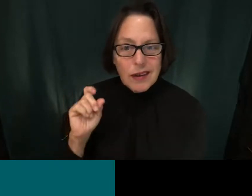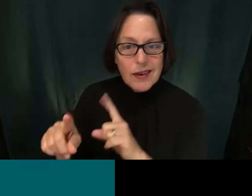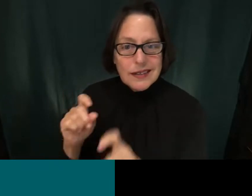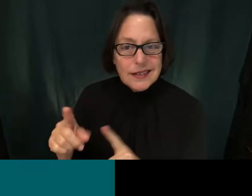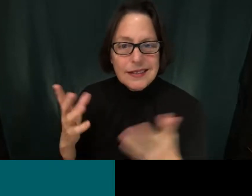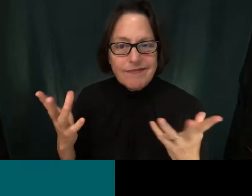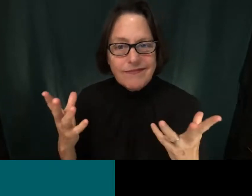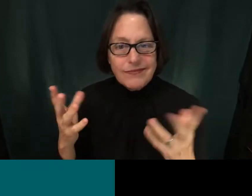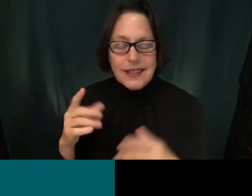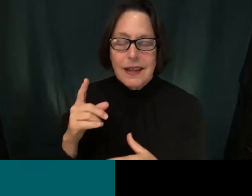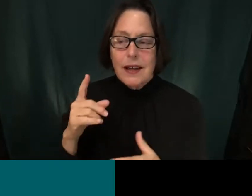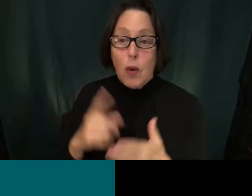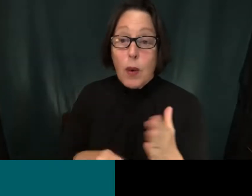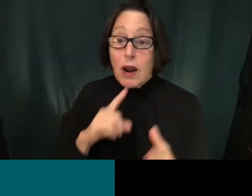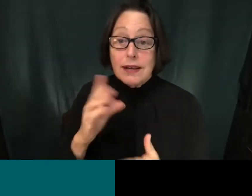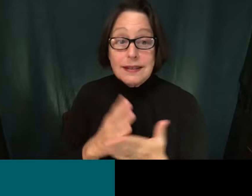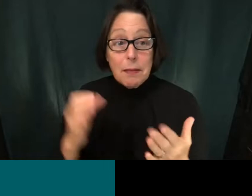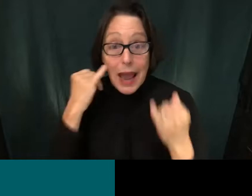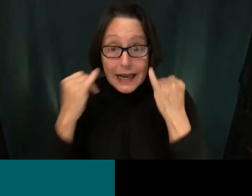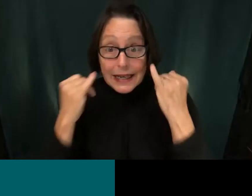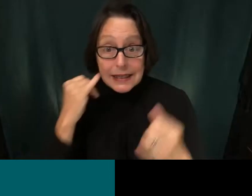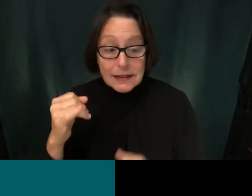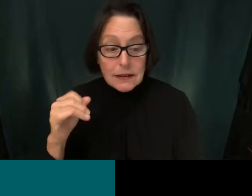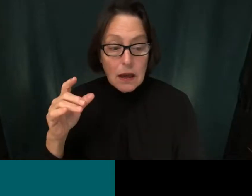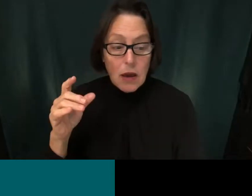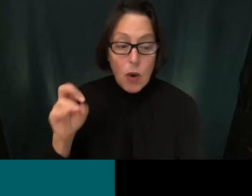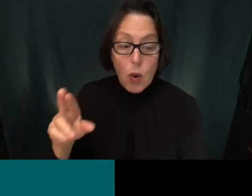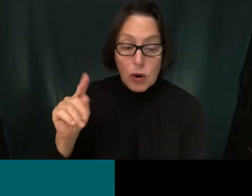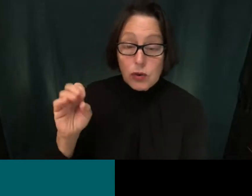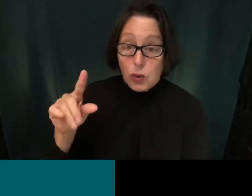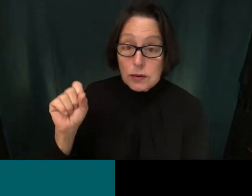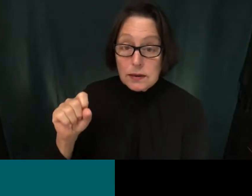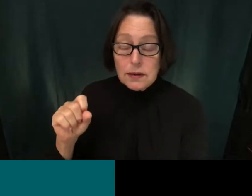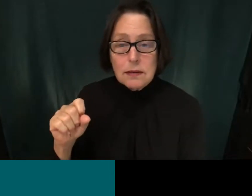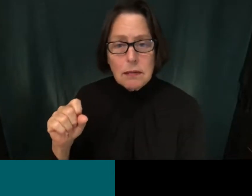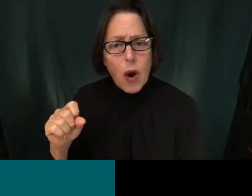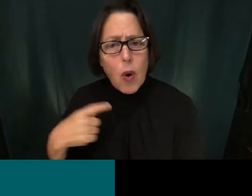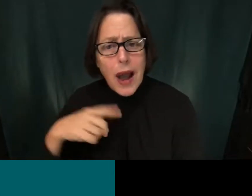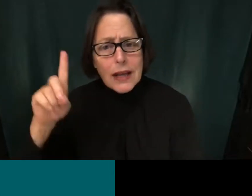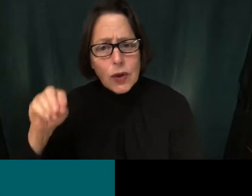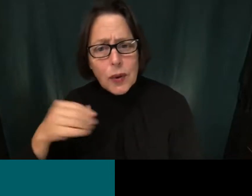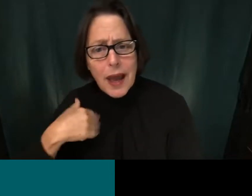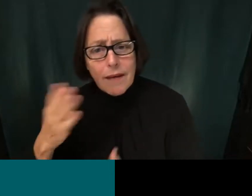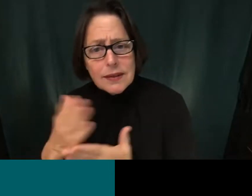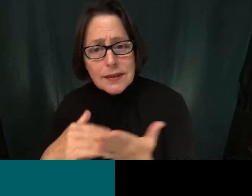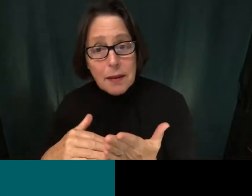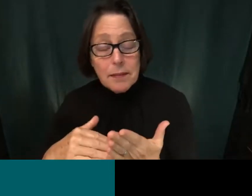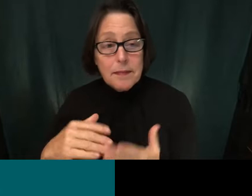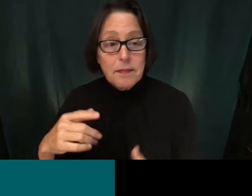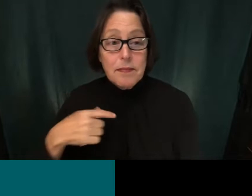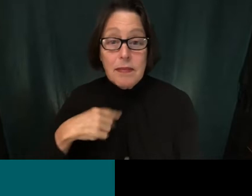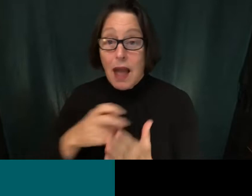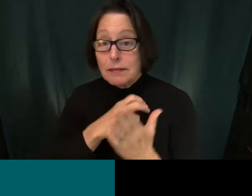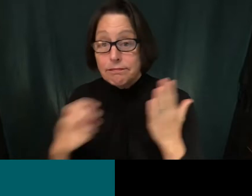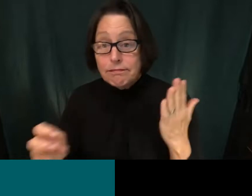So what are some ideas or tools? I do. Again, I think writing down questions that you have, I dive into this in some